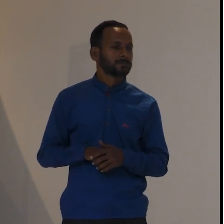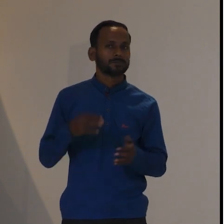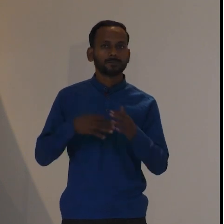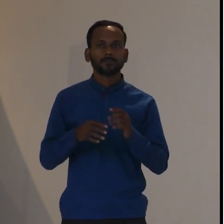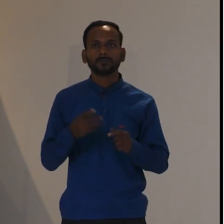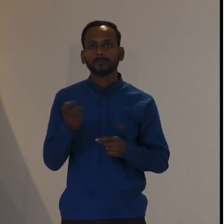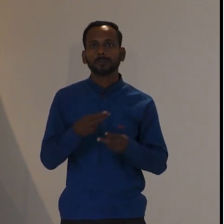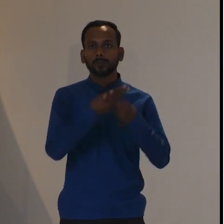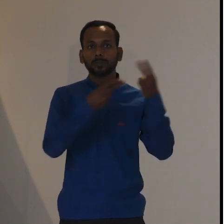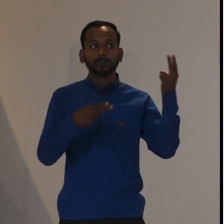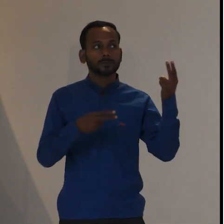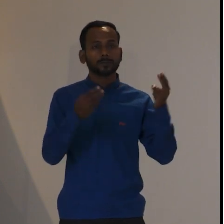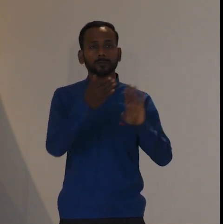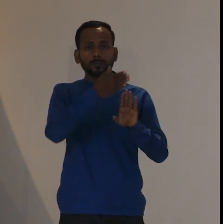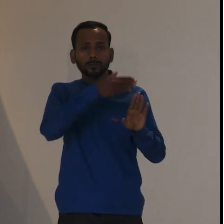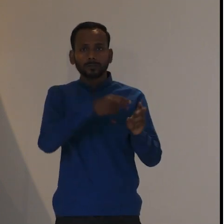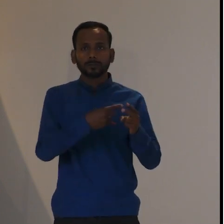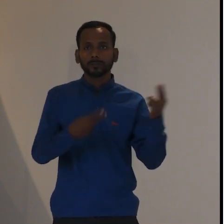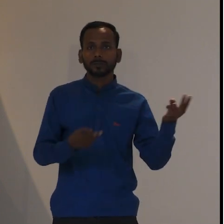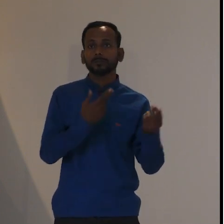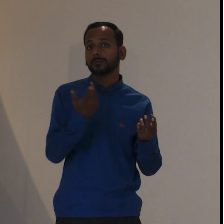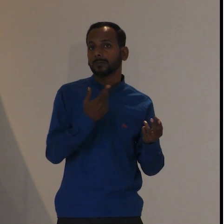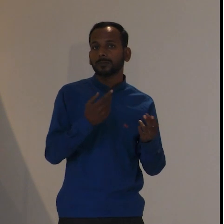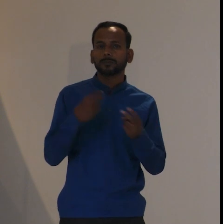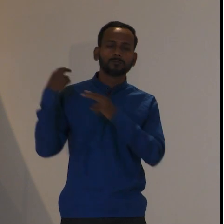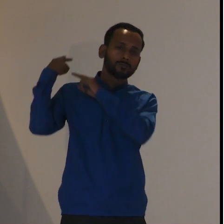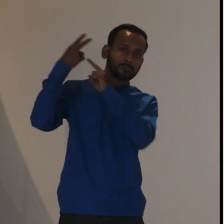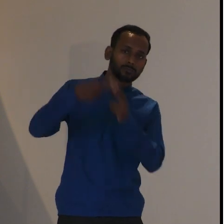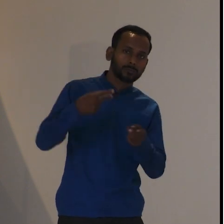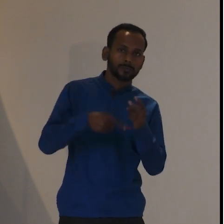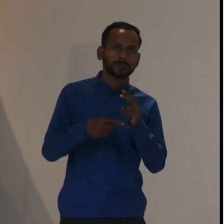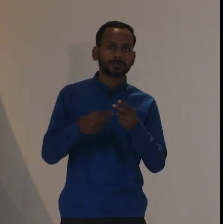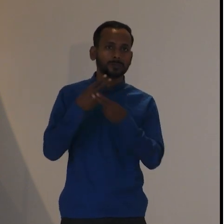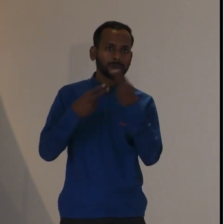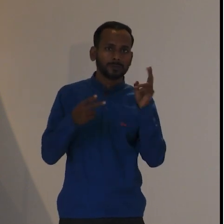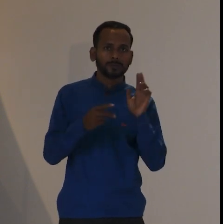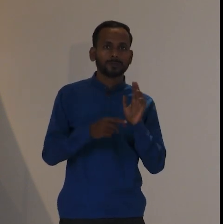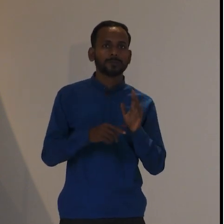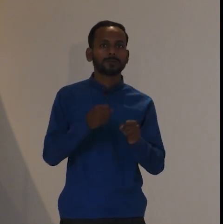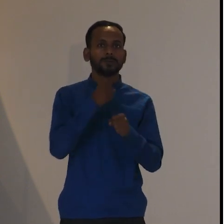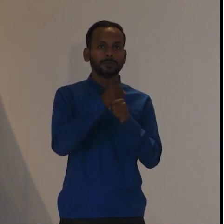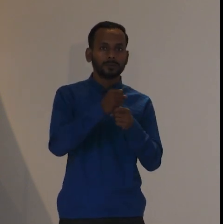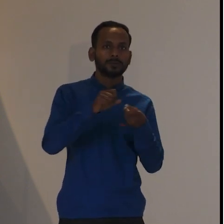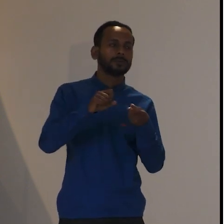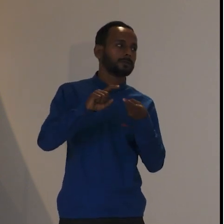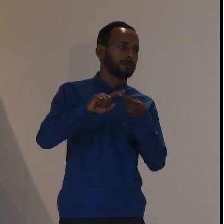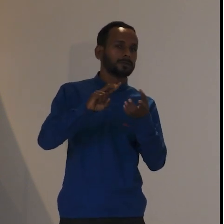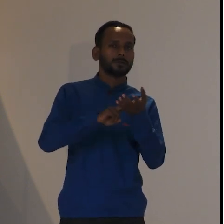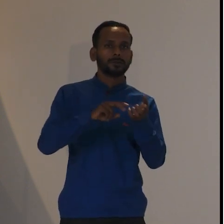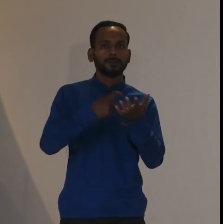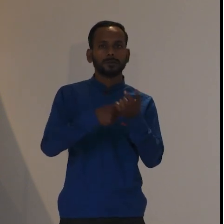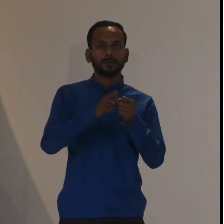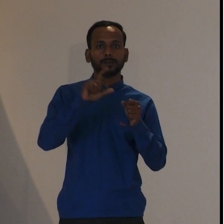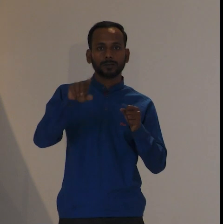So what is the story behind this one-of-a-kind history of medicine museum? Who was Major General Bhatia and what is his connection to the city